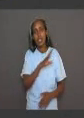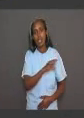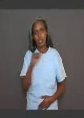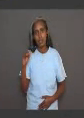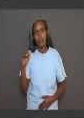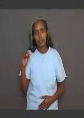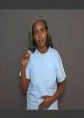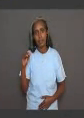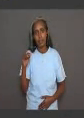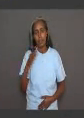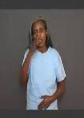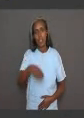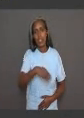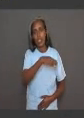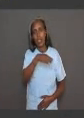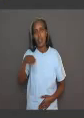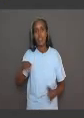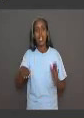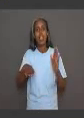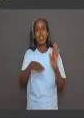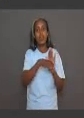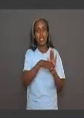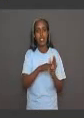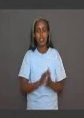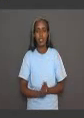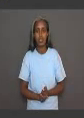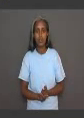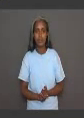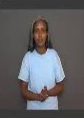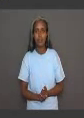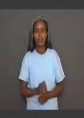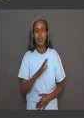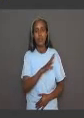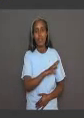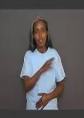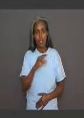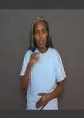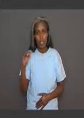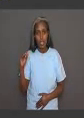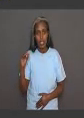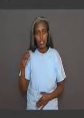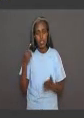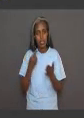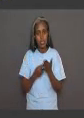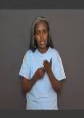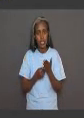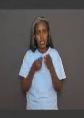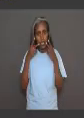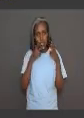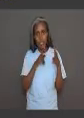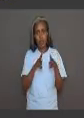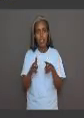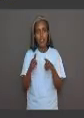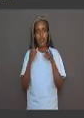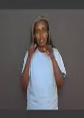and graphical representation and their respective